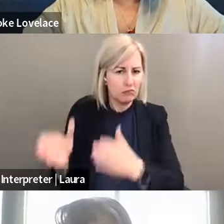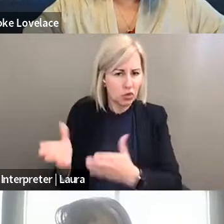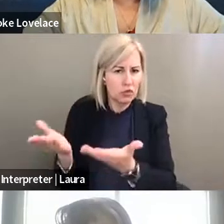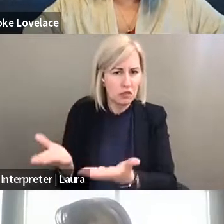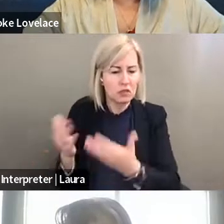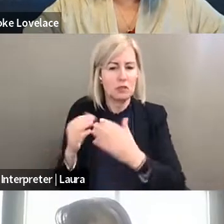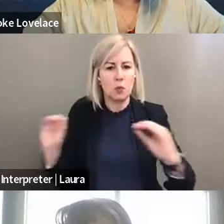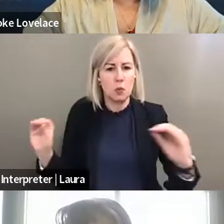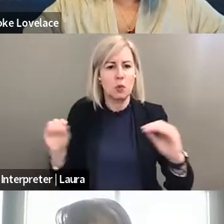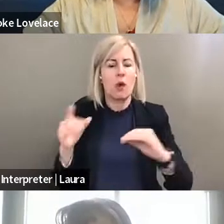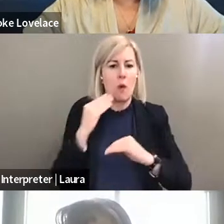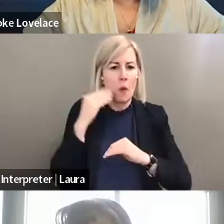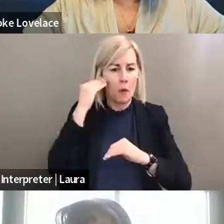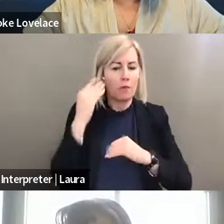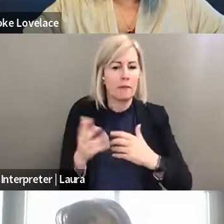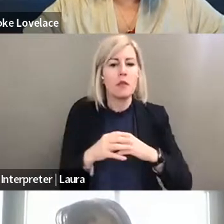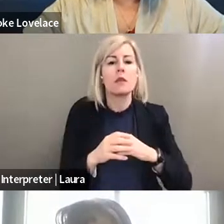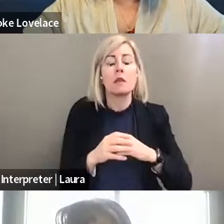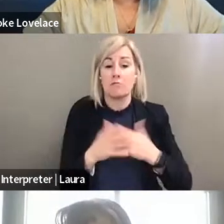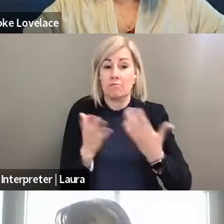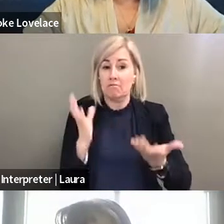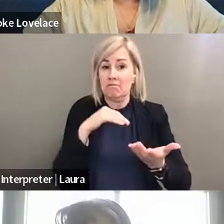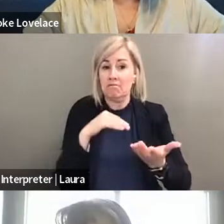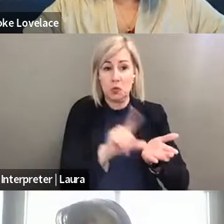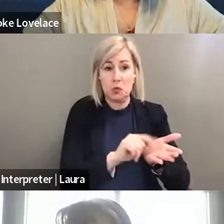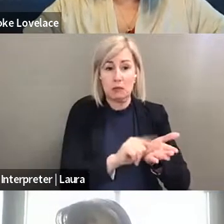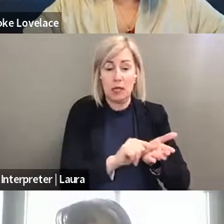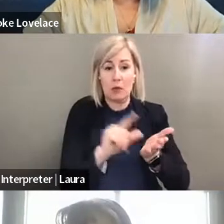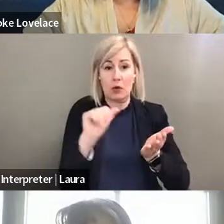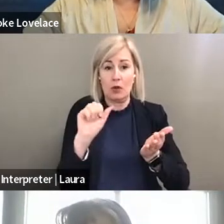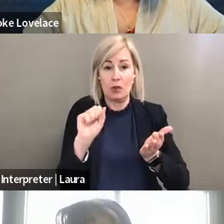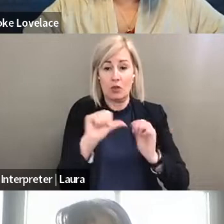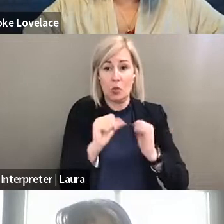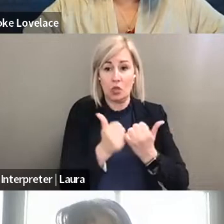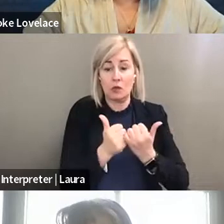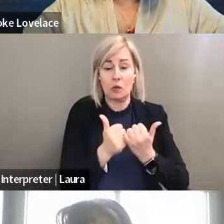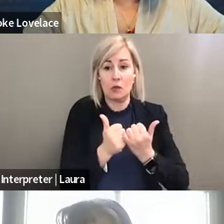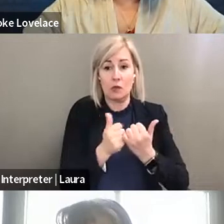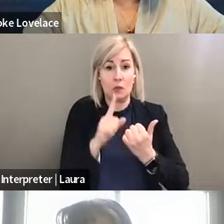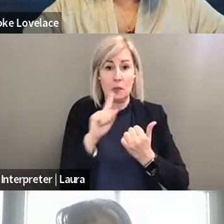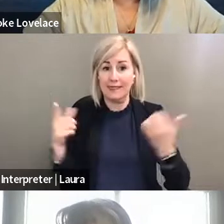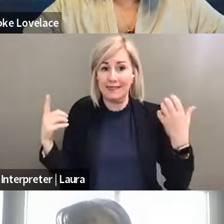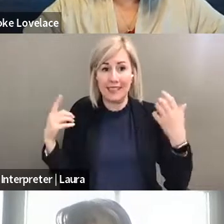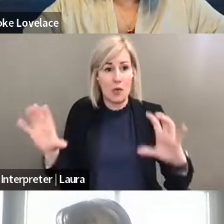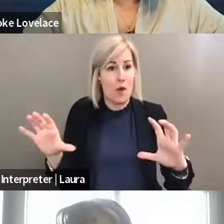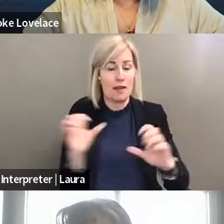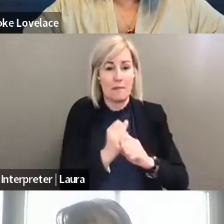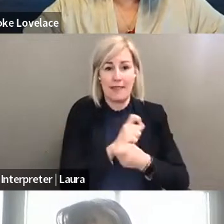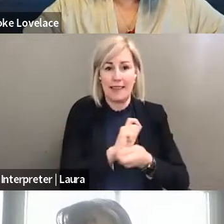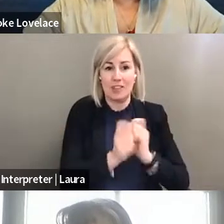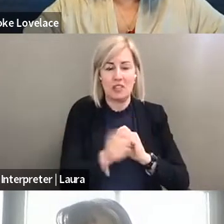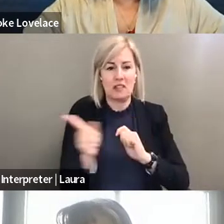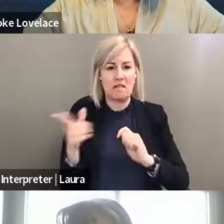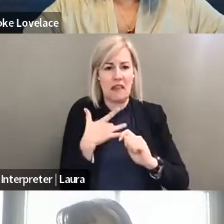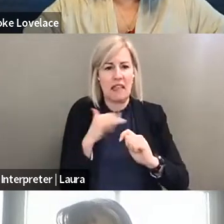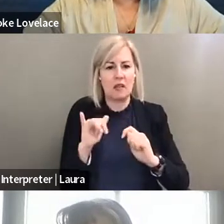so oddly enough, the Newspaper Association was really not wanting to make this change. They thought it was a